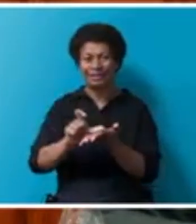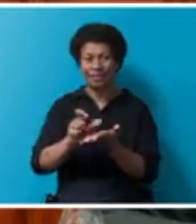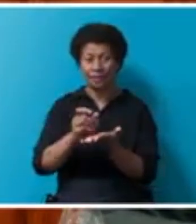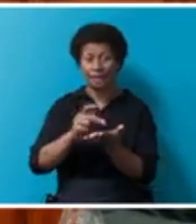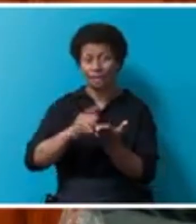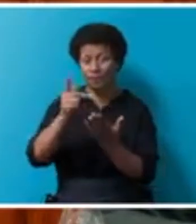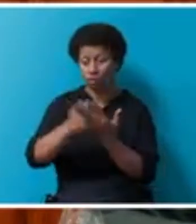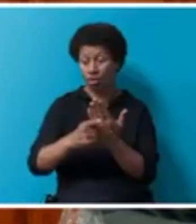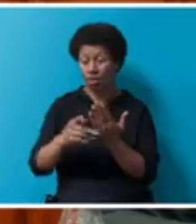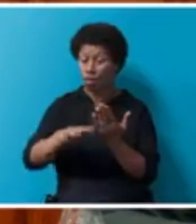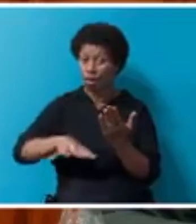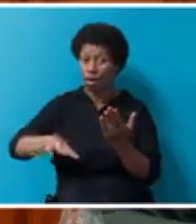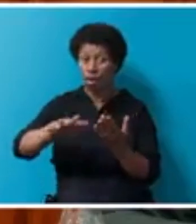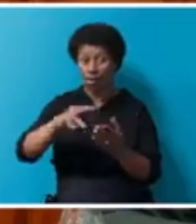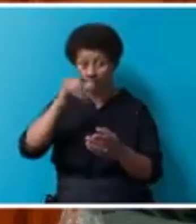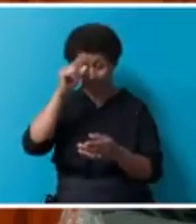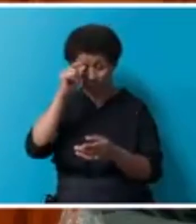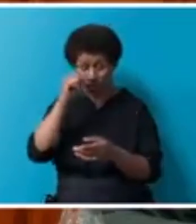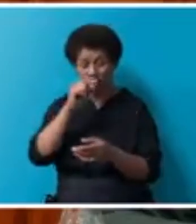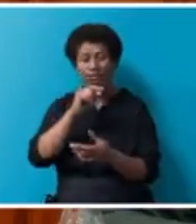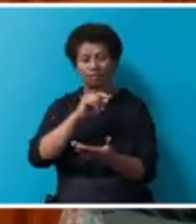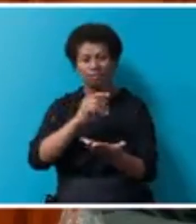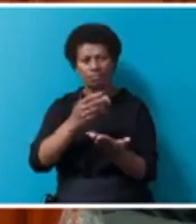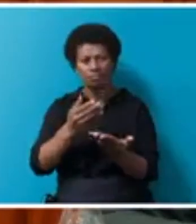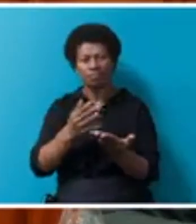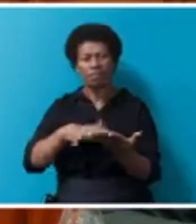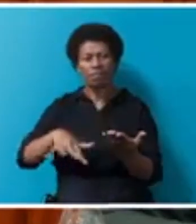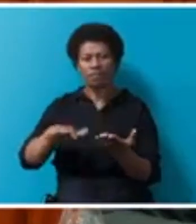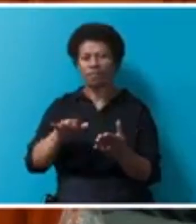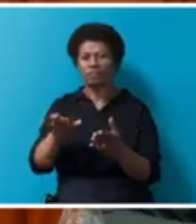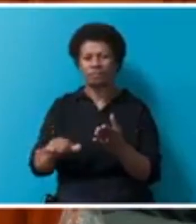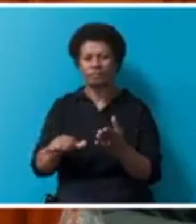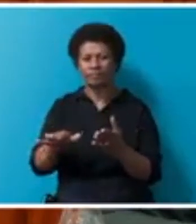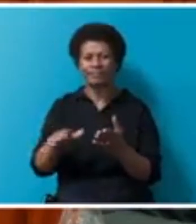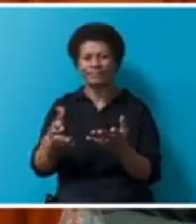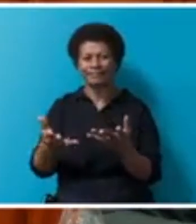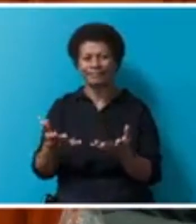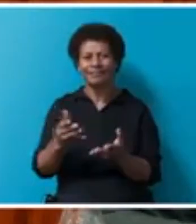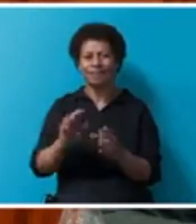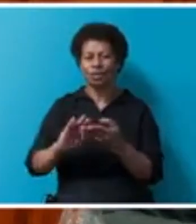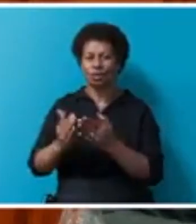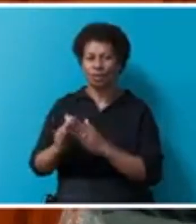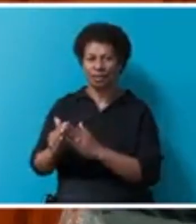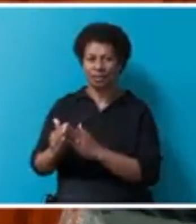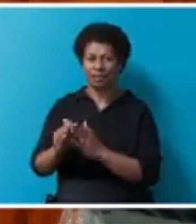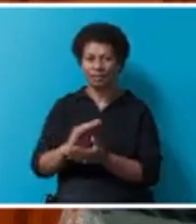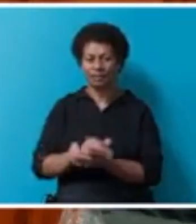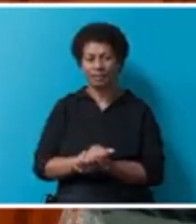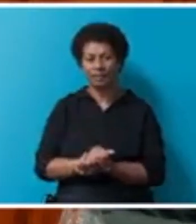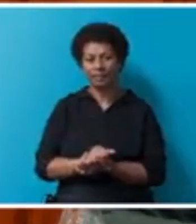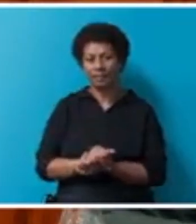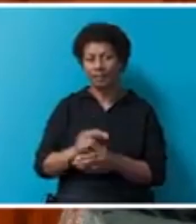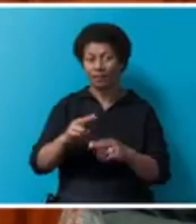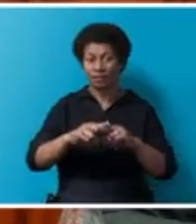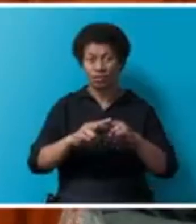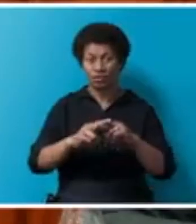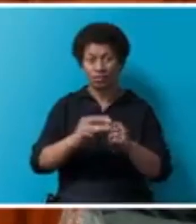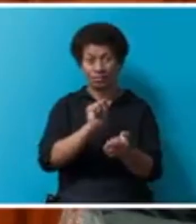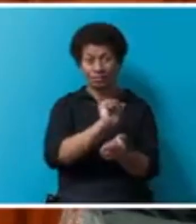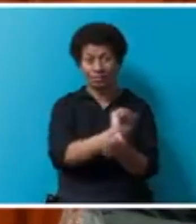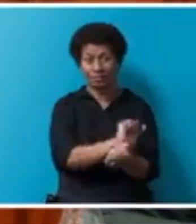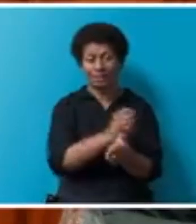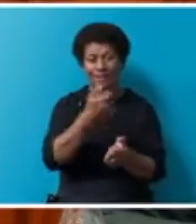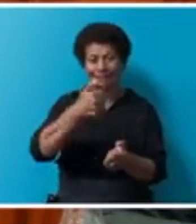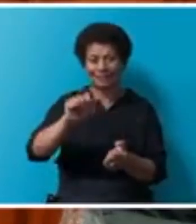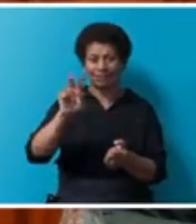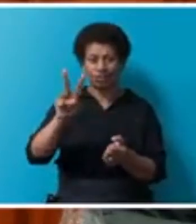every Fijian, especially in marginalized communities. For the Fiji Correctional Services, Mr. Speaker, sir, there is an allocation of about